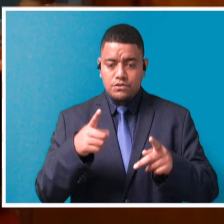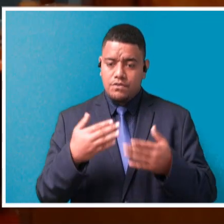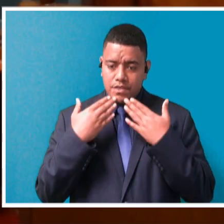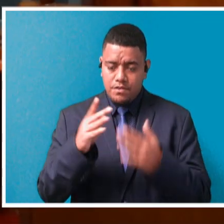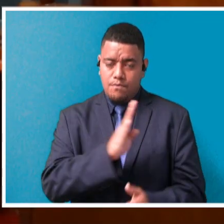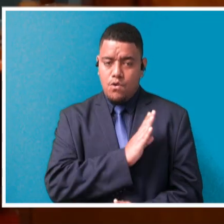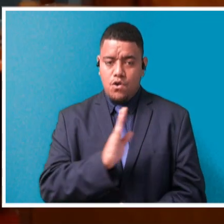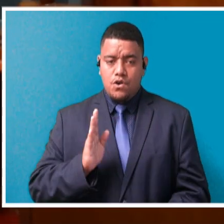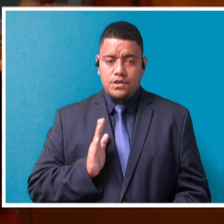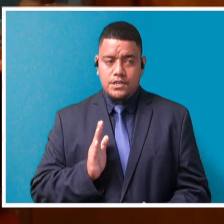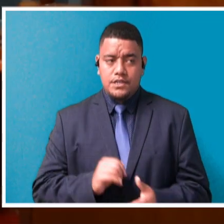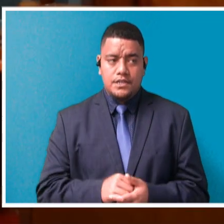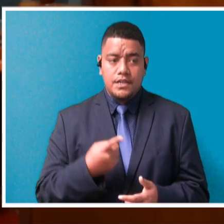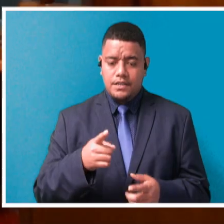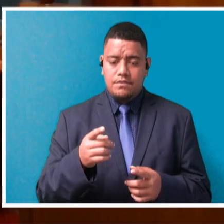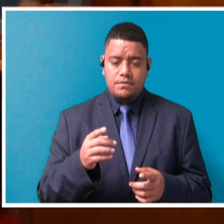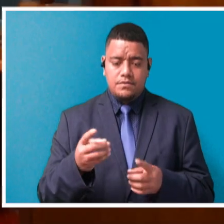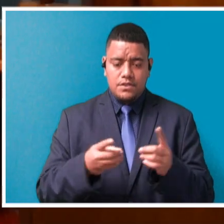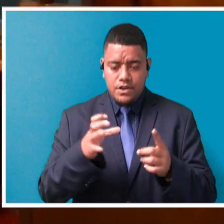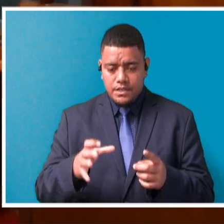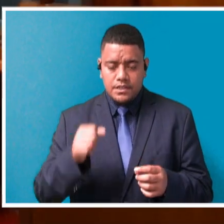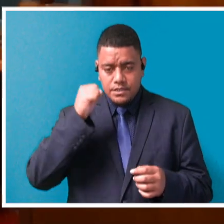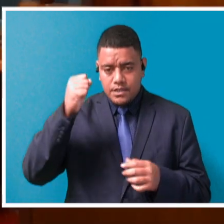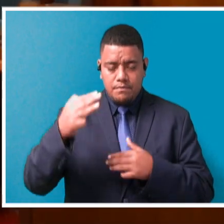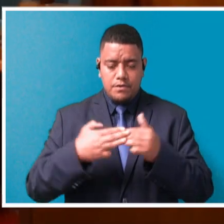board of directors, senior management, and